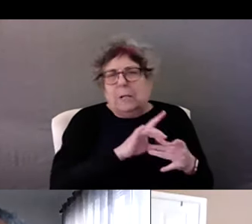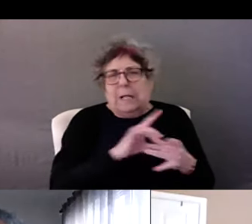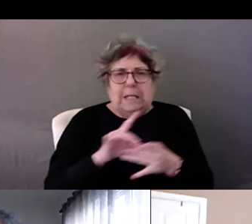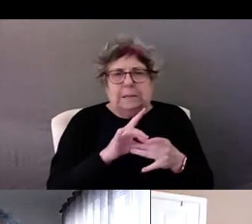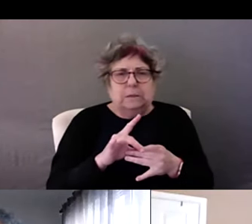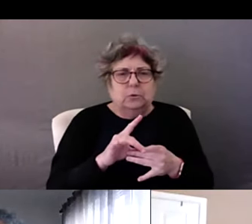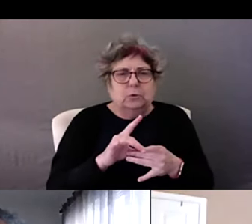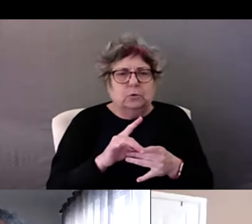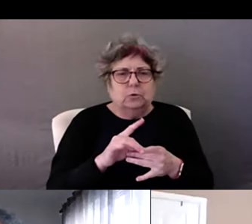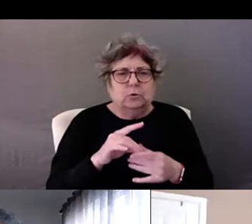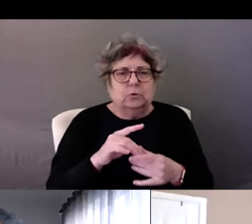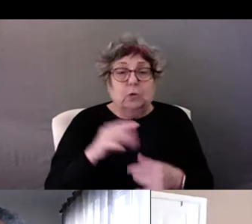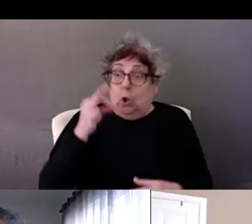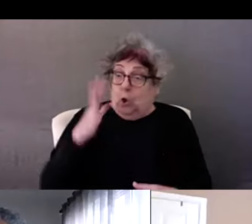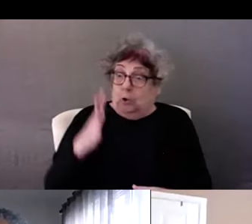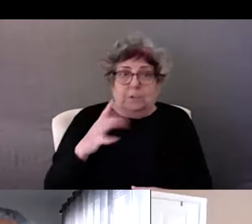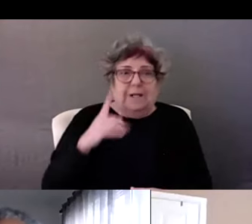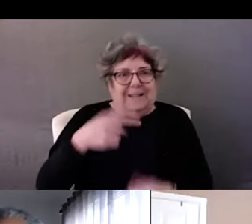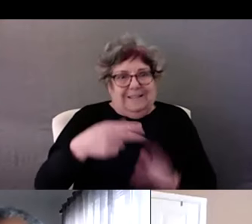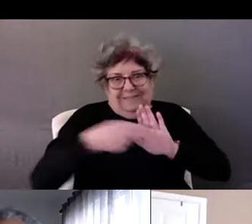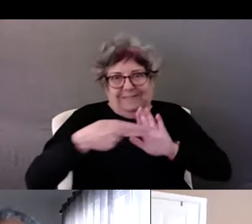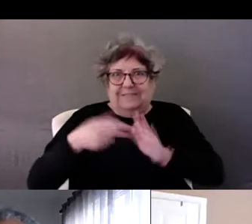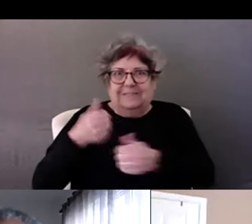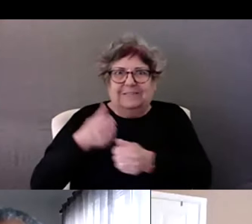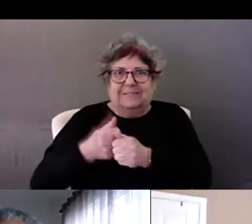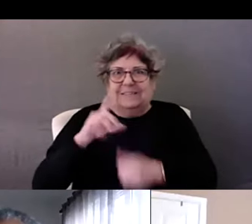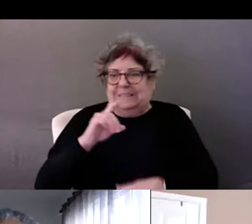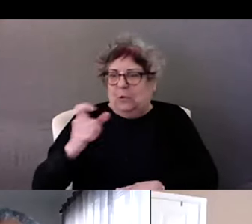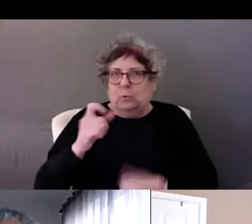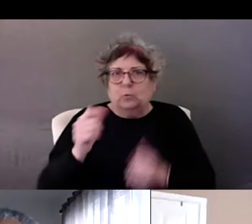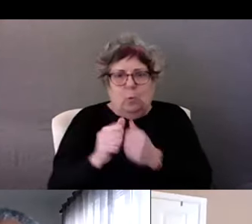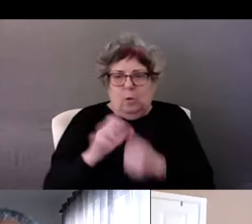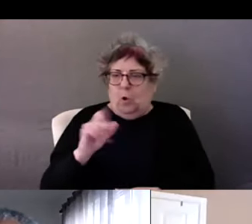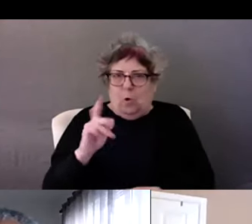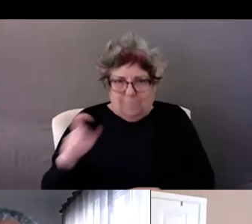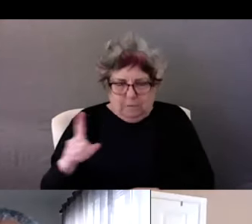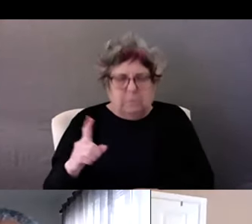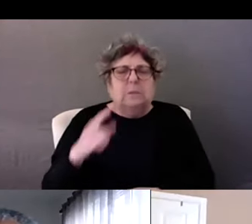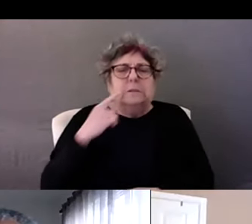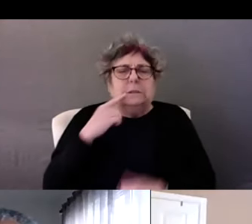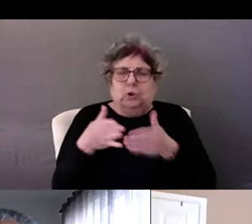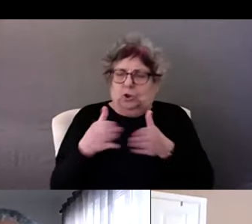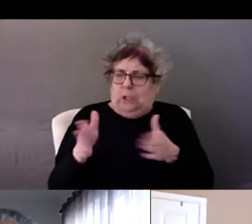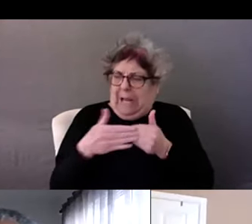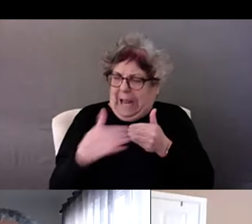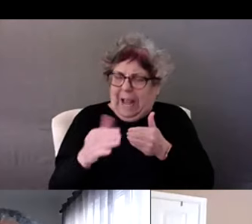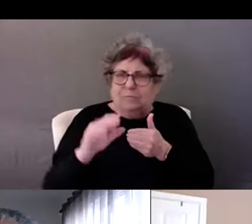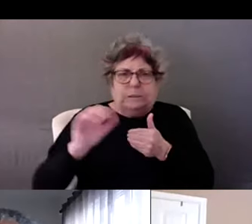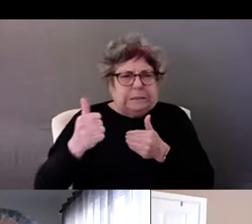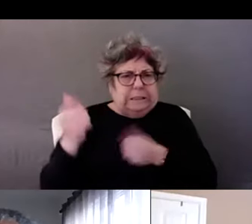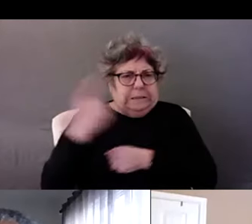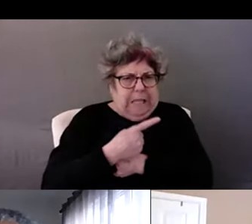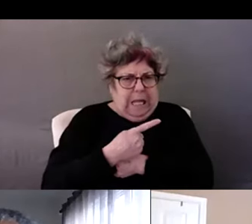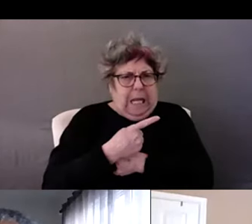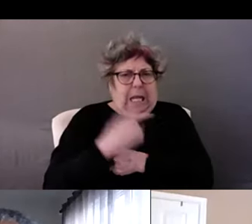been diagnosed with COVID. And they say generally after the 10th day that if you don't have symptoms and a fever that you're